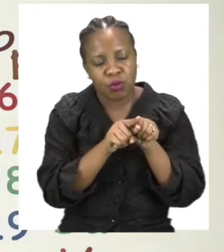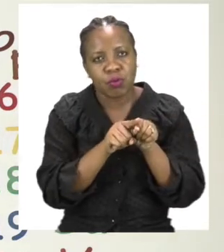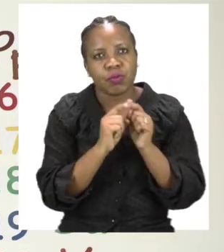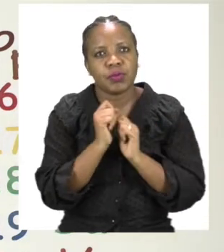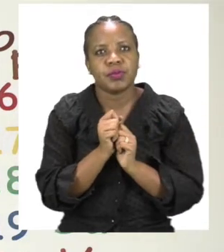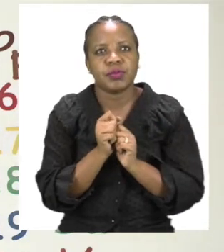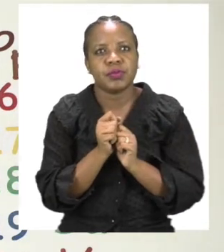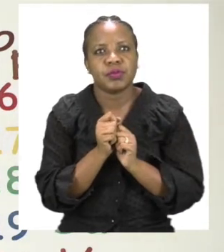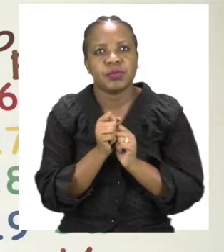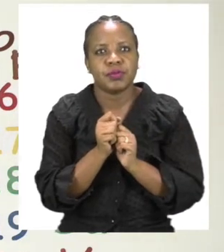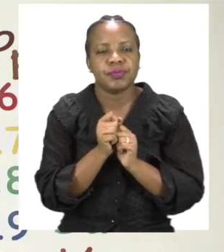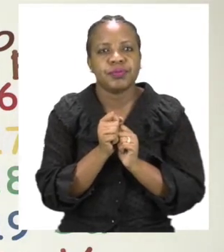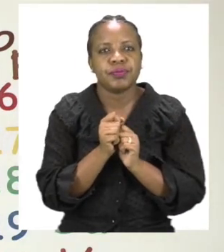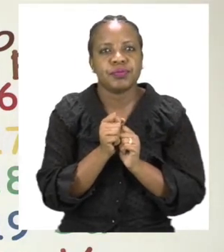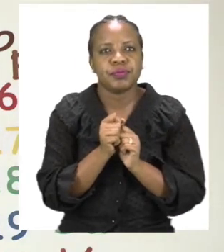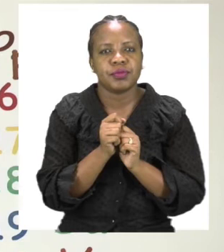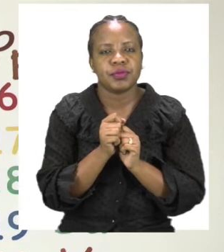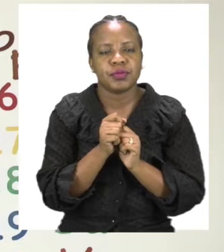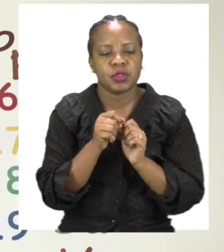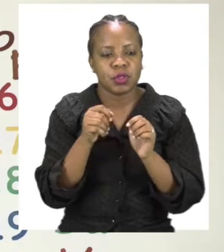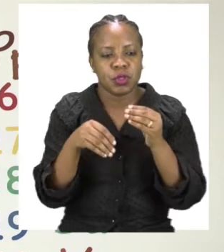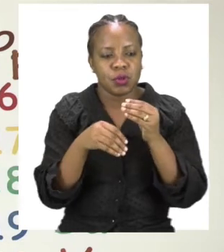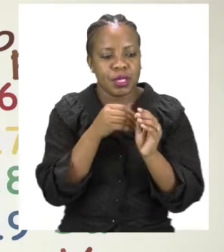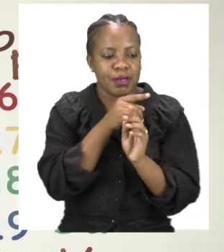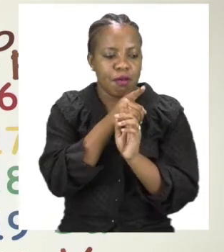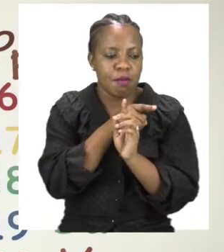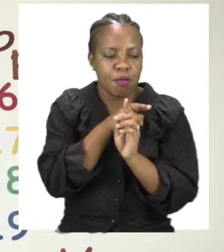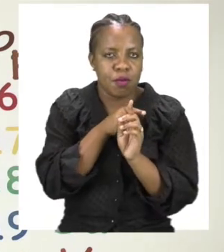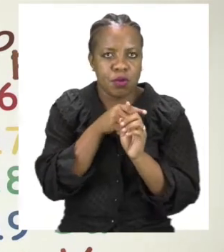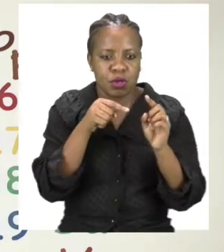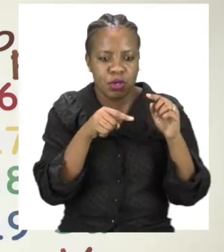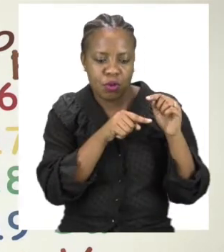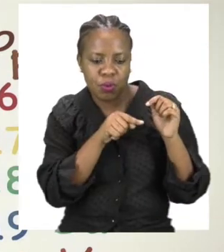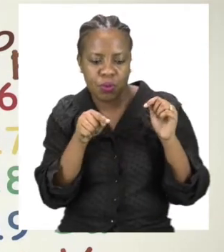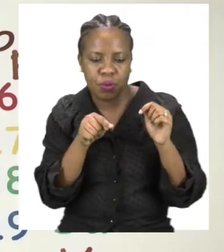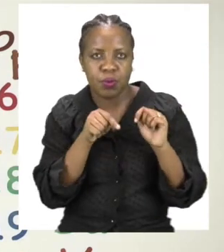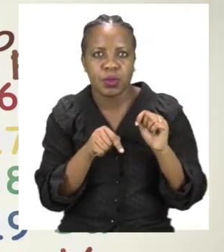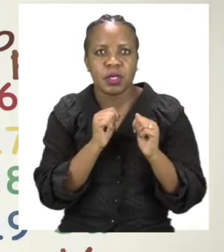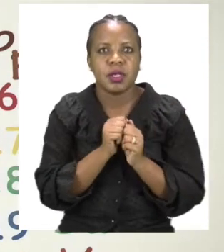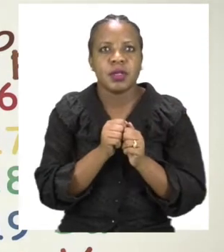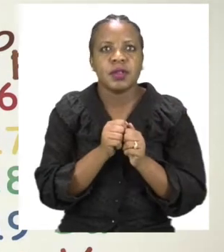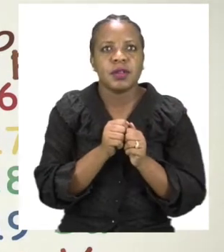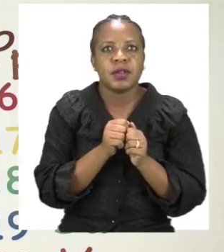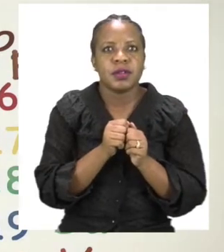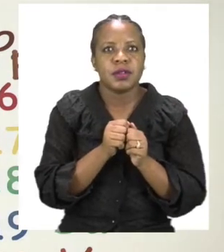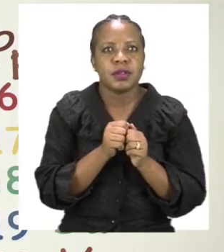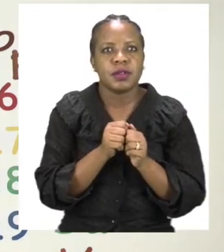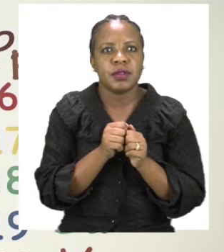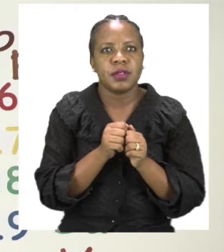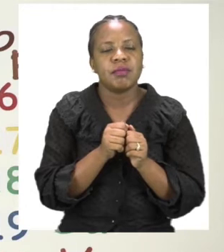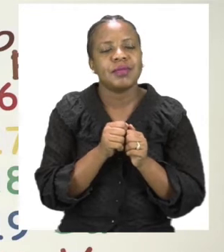bottom. But for you, your answer will be at the top. Now we said we're going to ignore